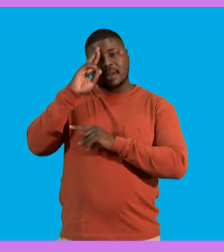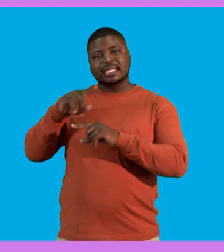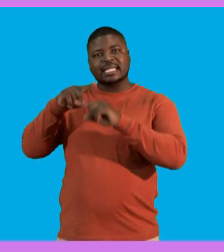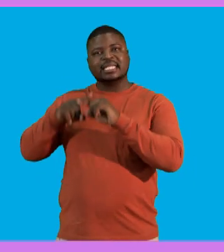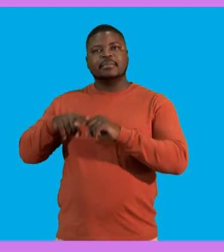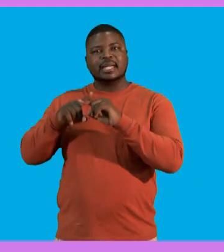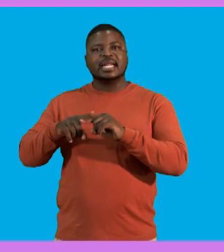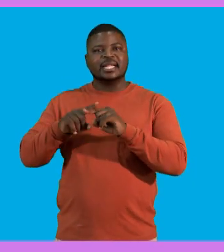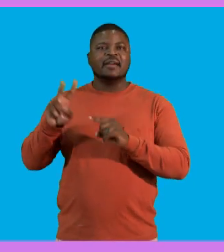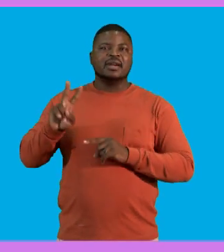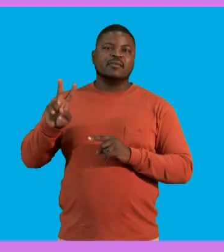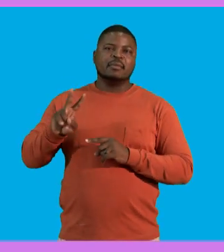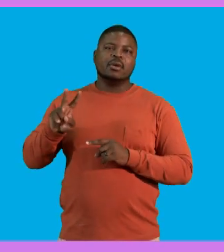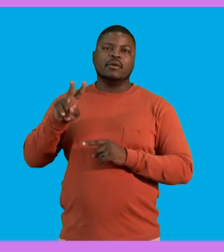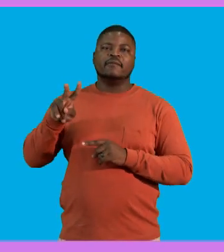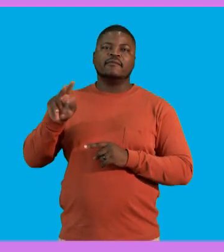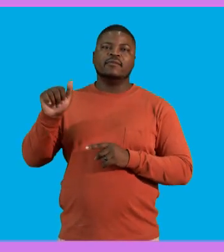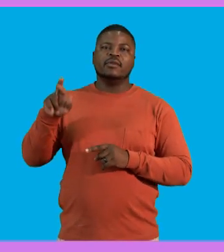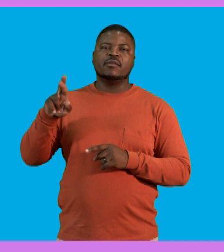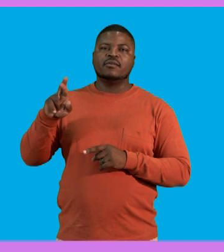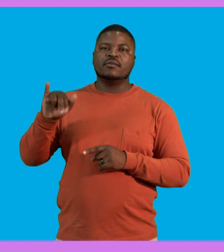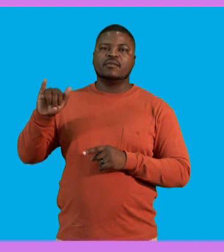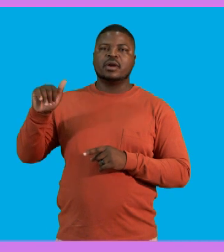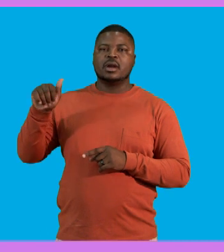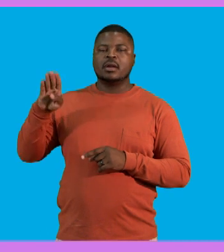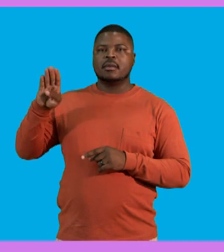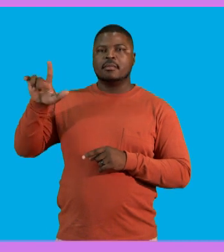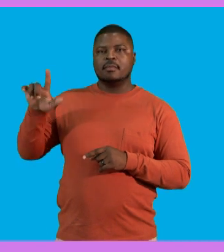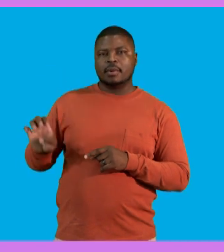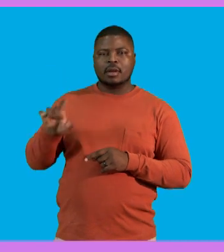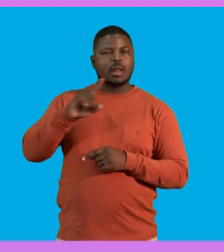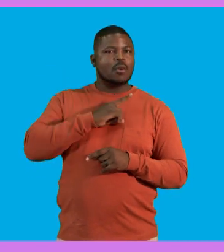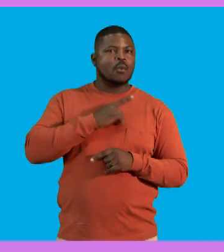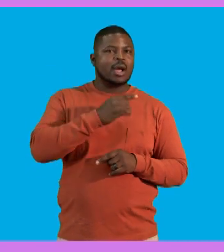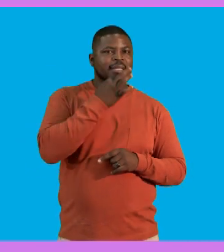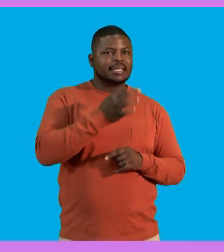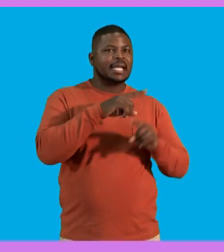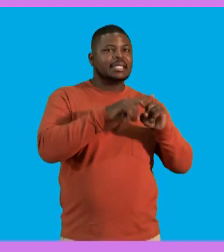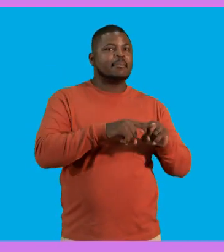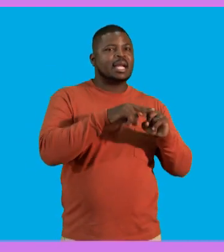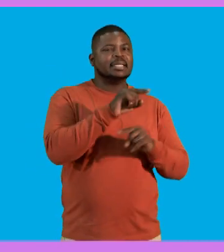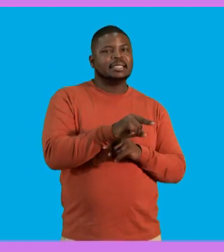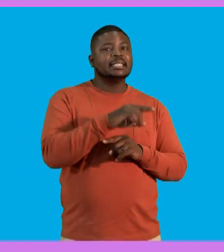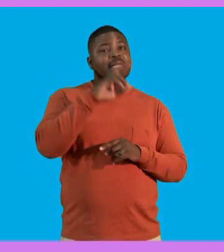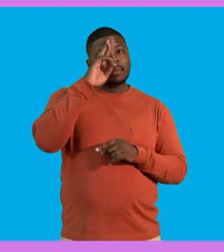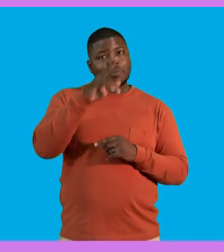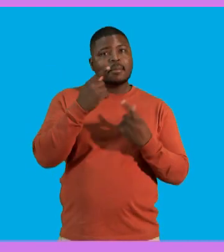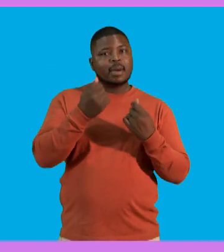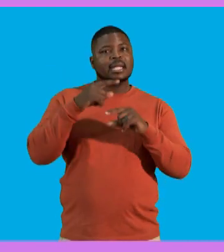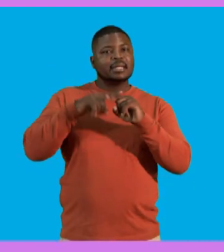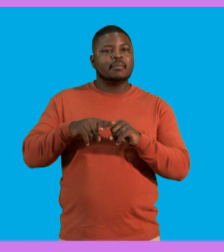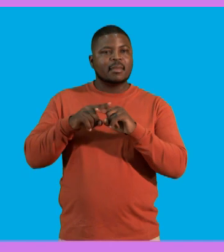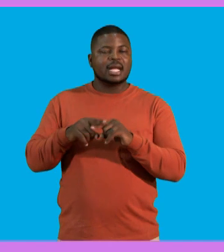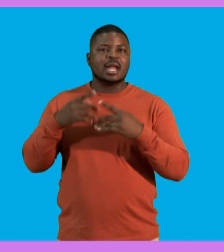dependent variable. This is our dependent variable. Why do we say it's a dependent variable? Because this cost depends